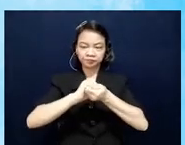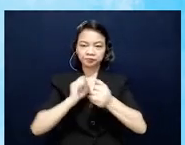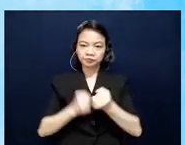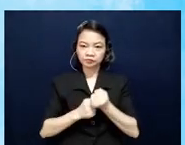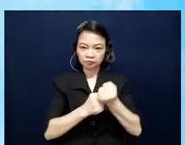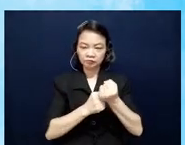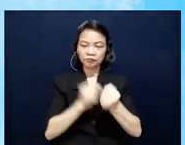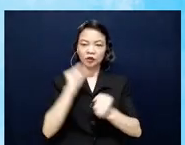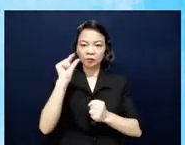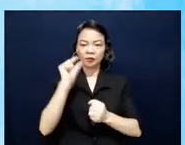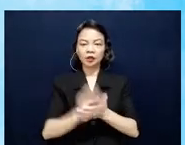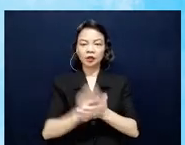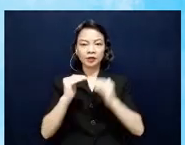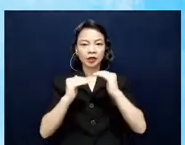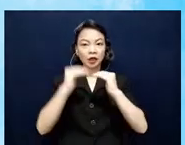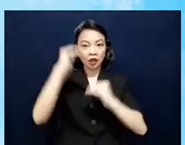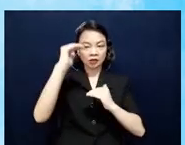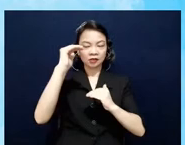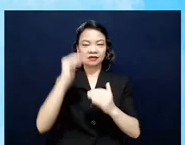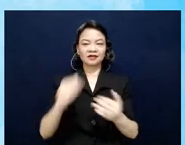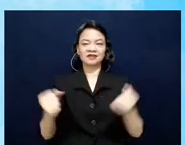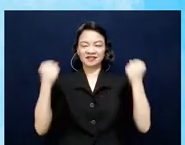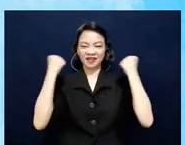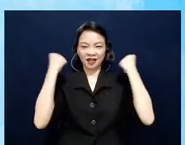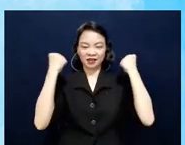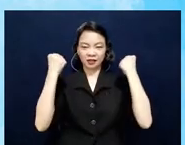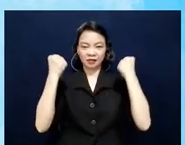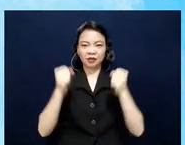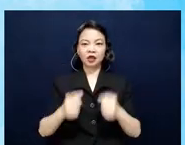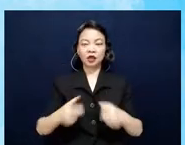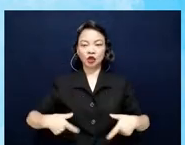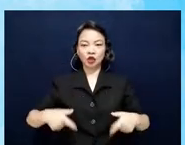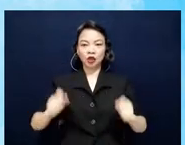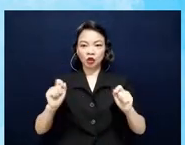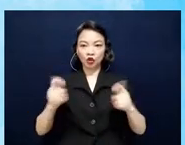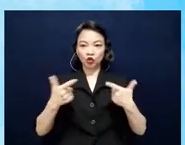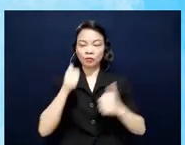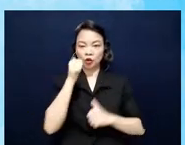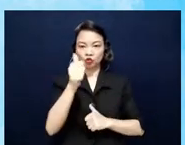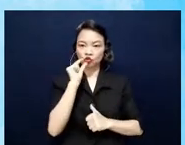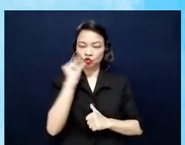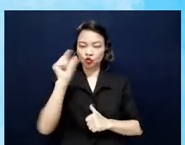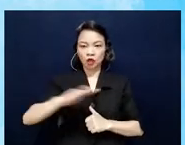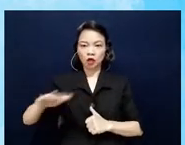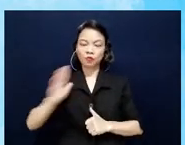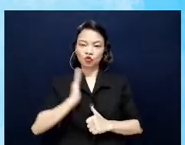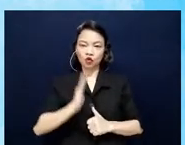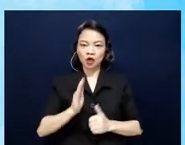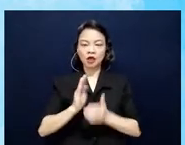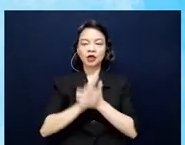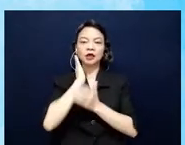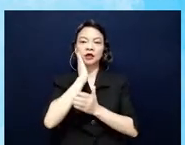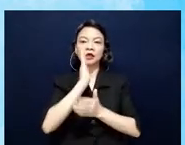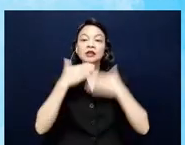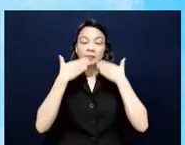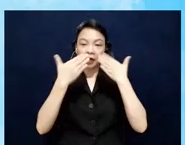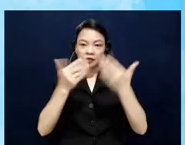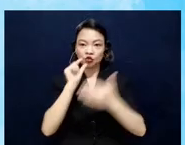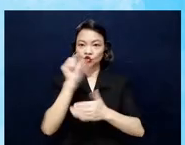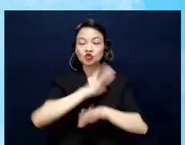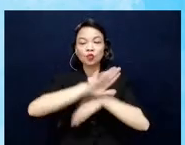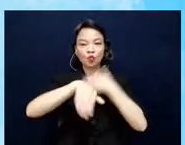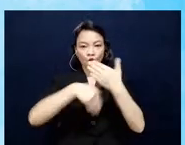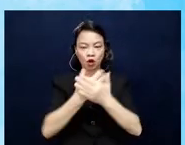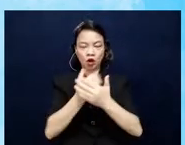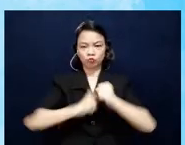in Indonesia. We'd like to thank everyone for your tireless effort and passion in